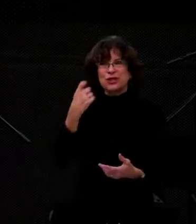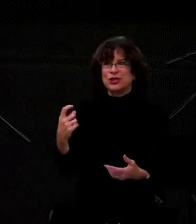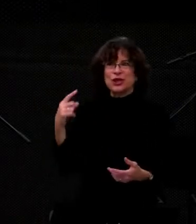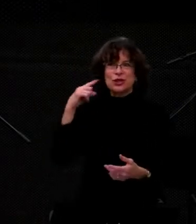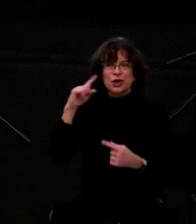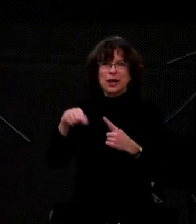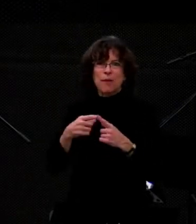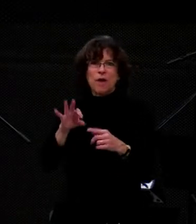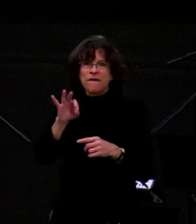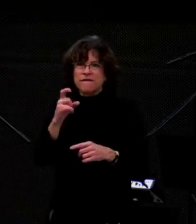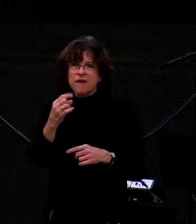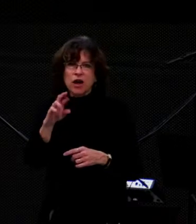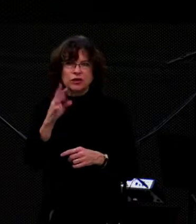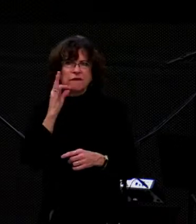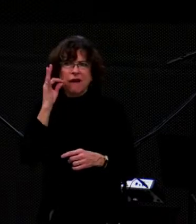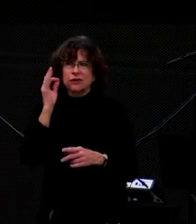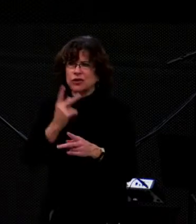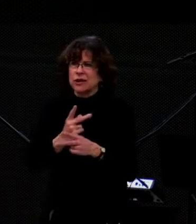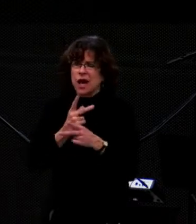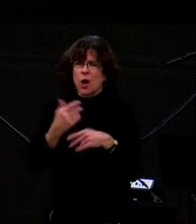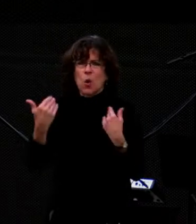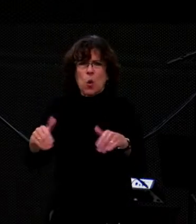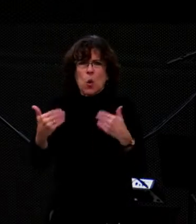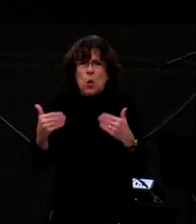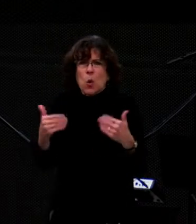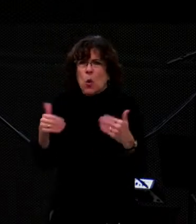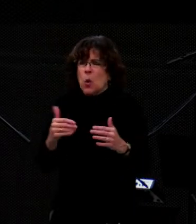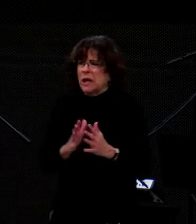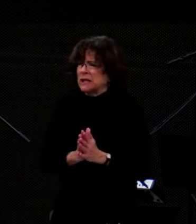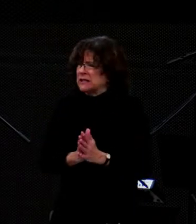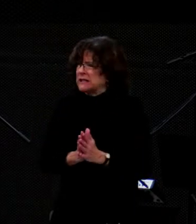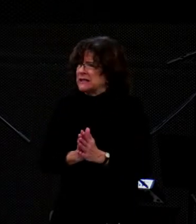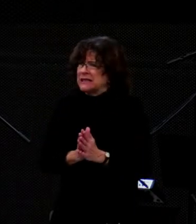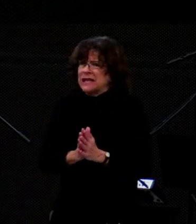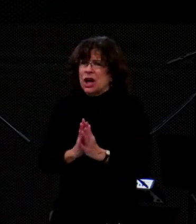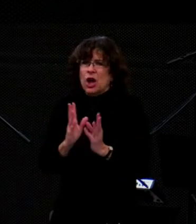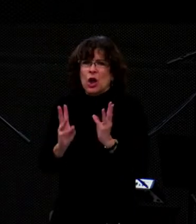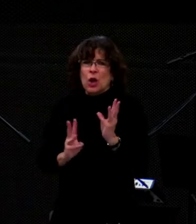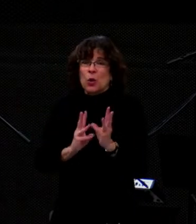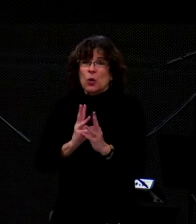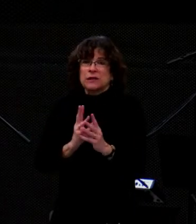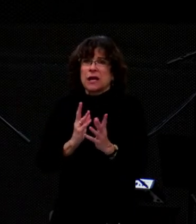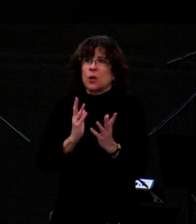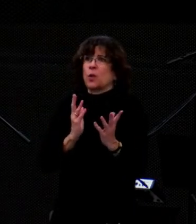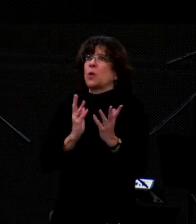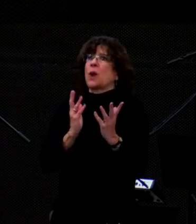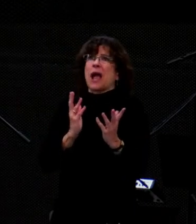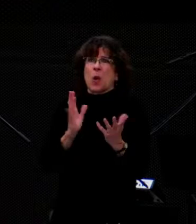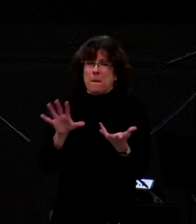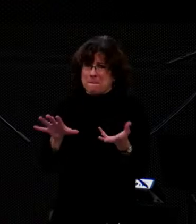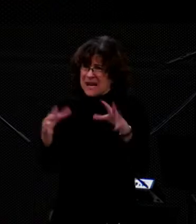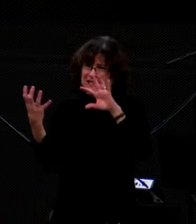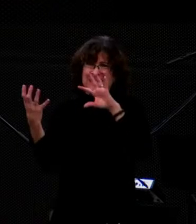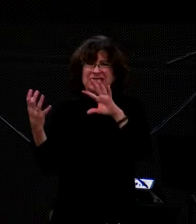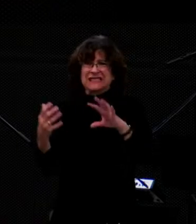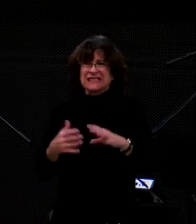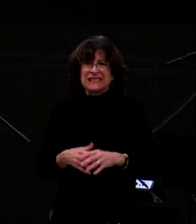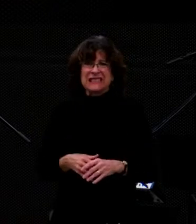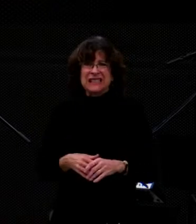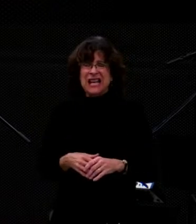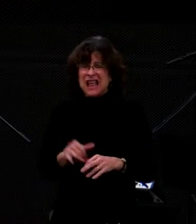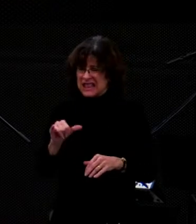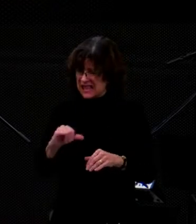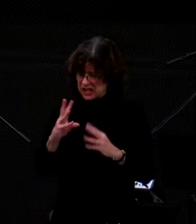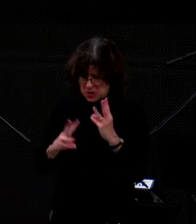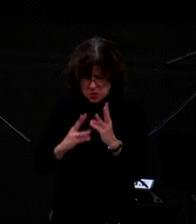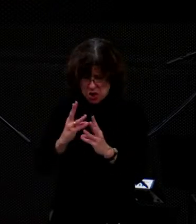different things of the world, it's so quickly we find just us going, what a mess. This world